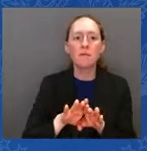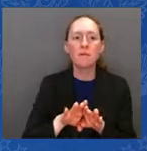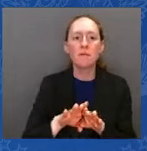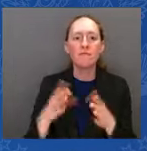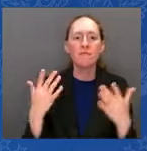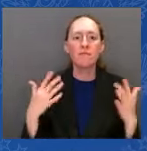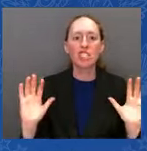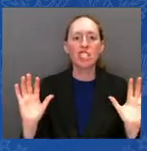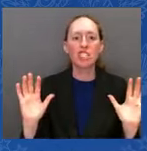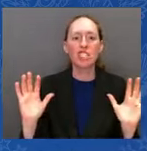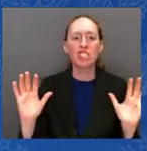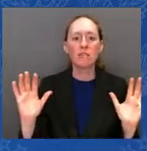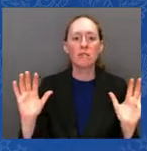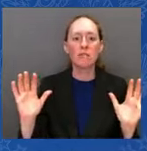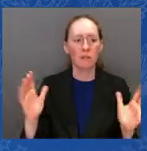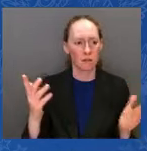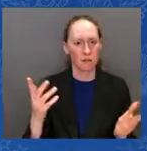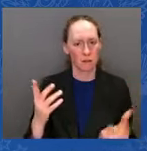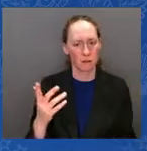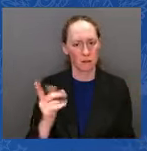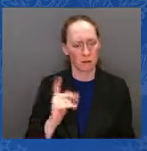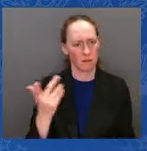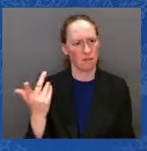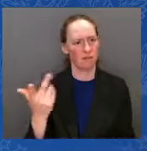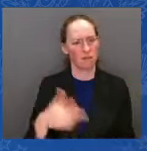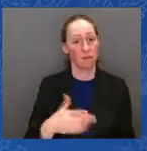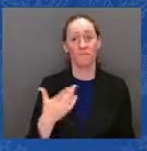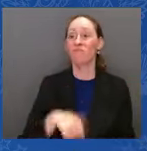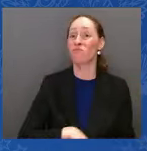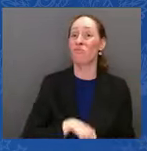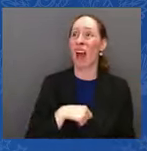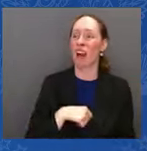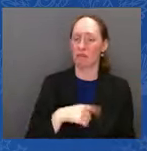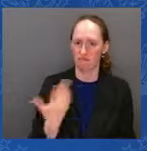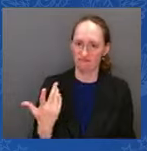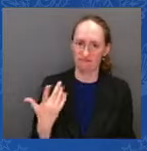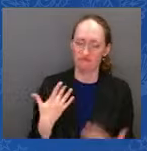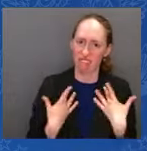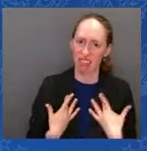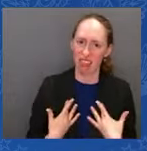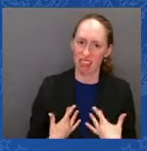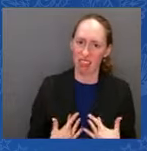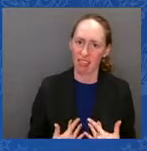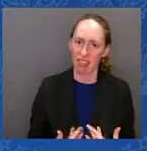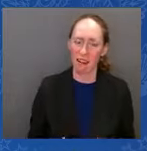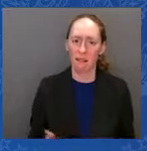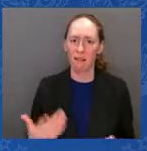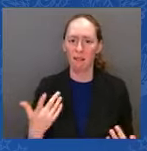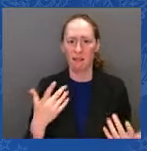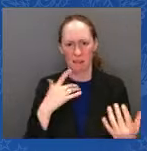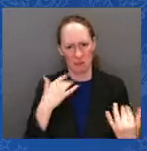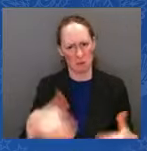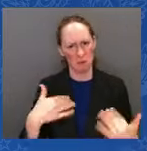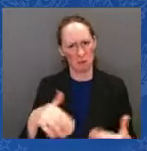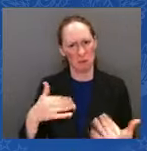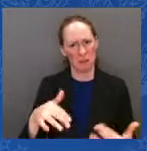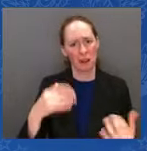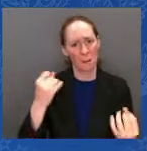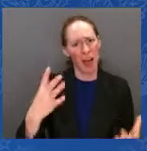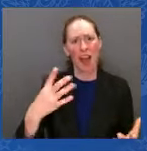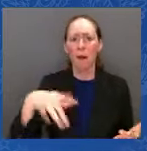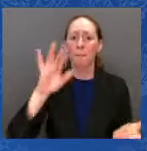pride. They lost their sense of belonging. How many folks do you have, know folks in the Midwest who had their kids come